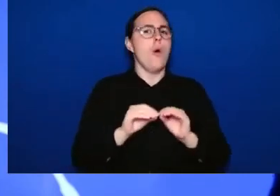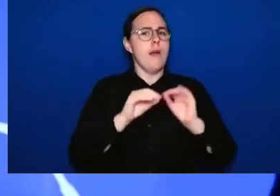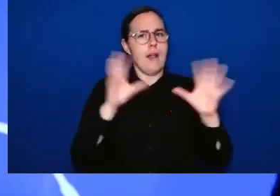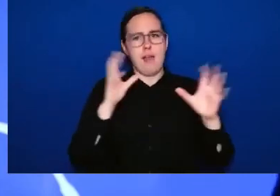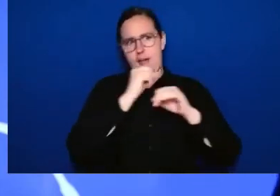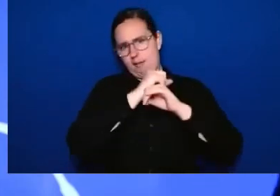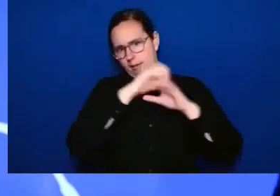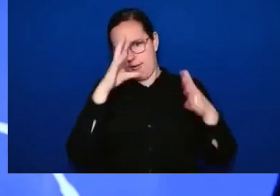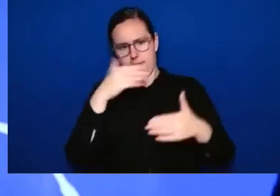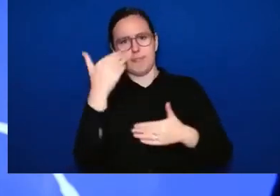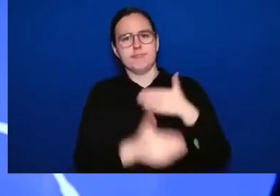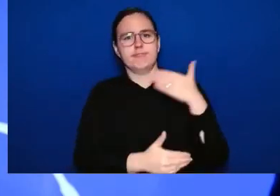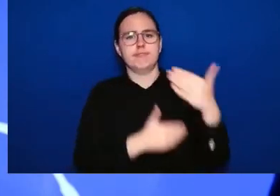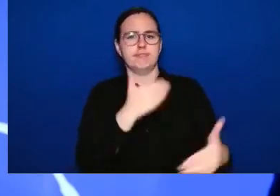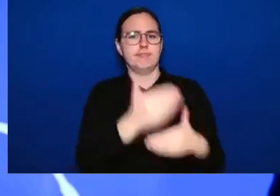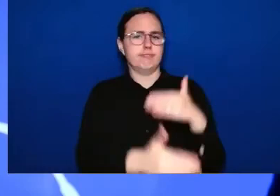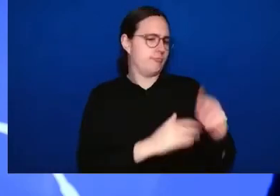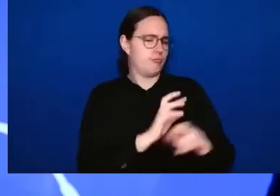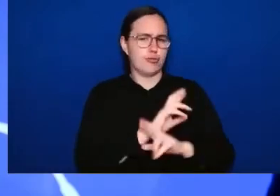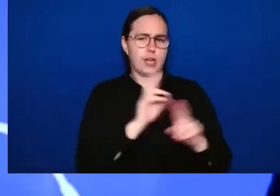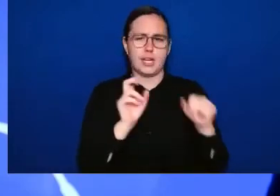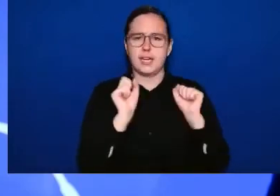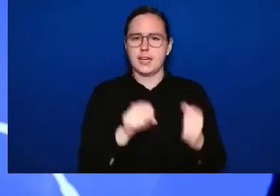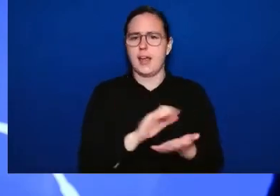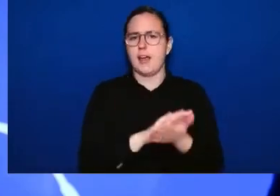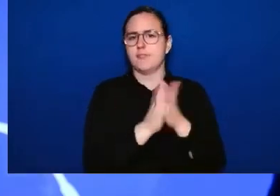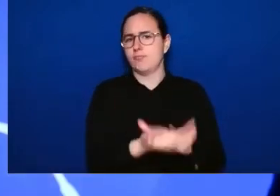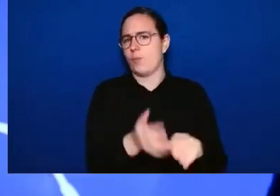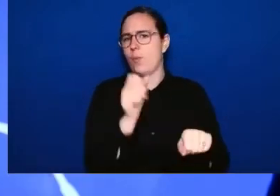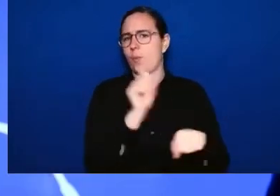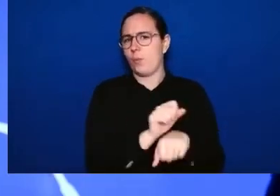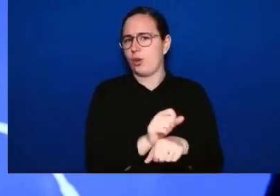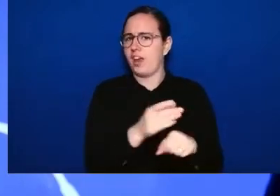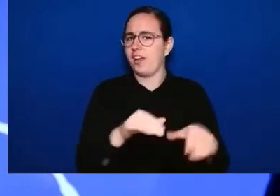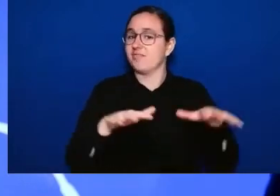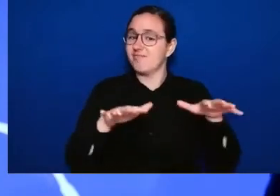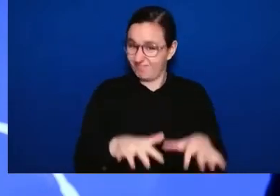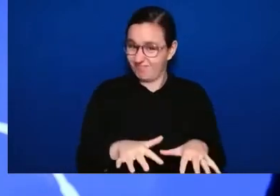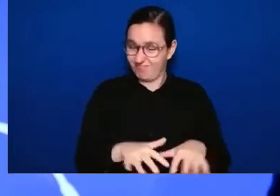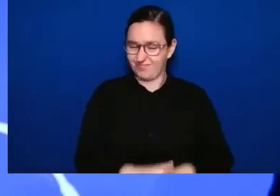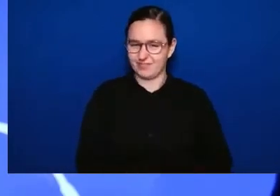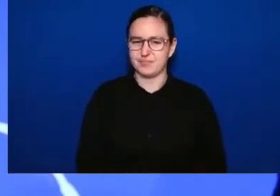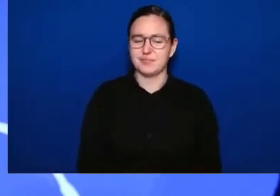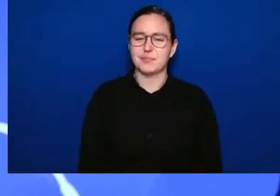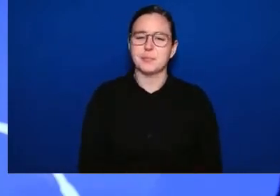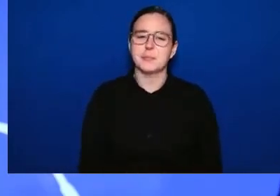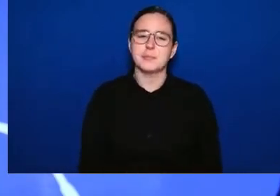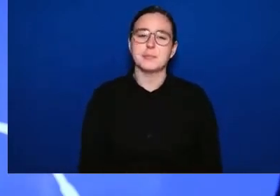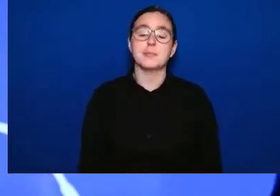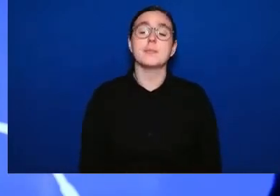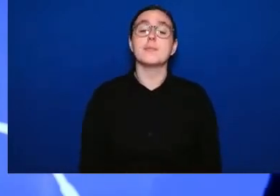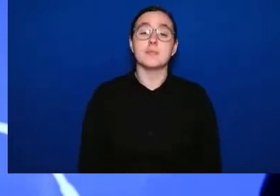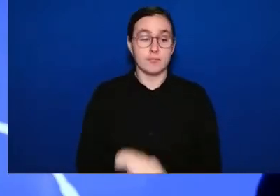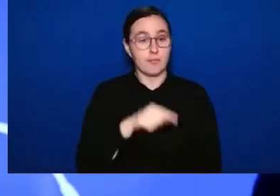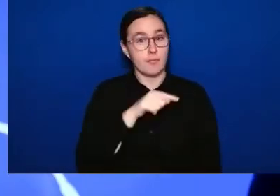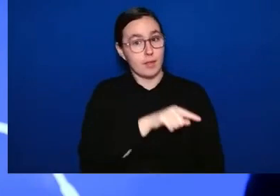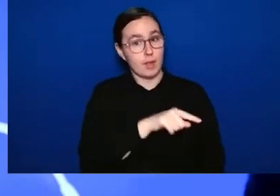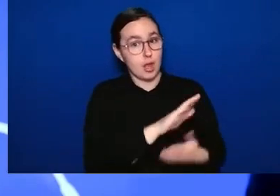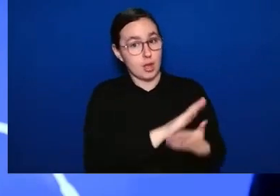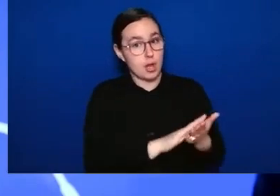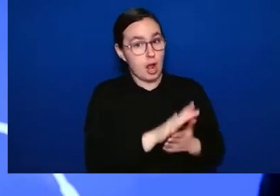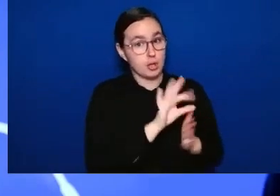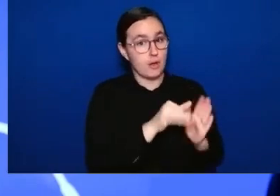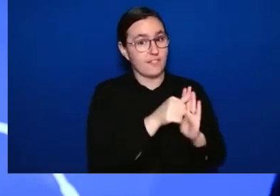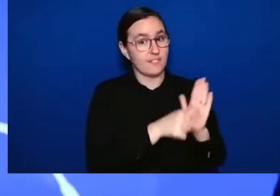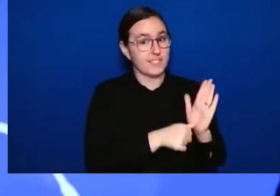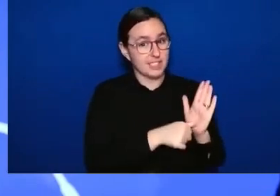Columbia. Lastly, the changes that are being made by the Colleges of Physicians and Surgeons will make it easier for